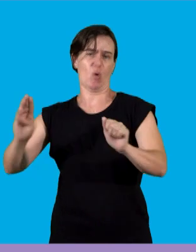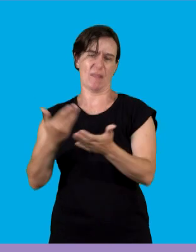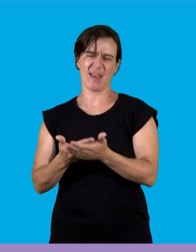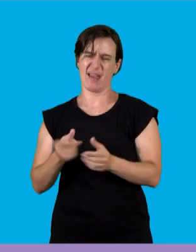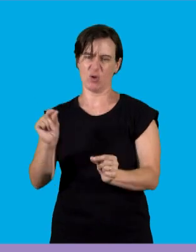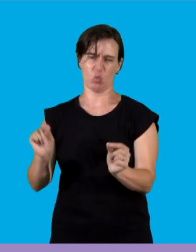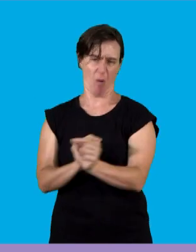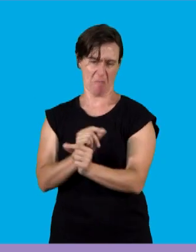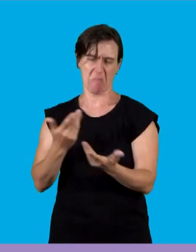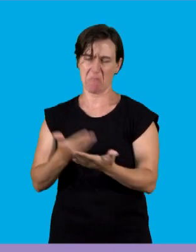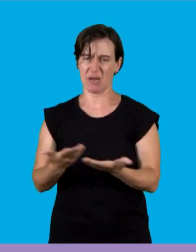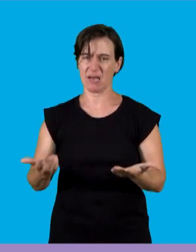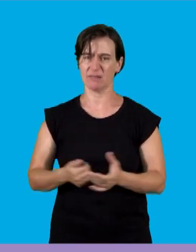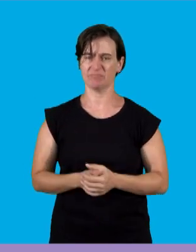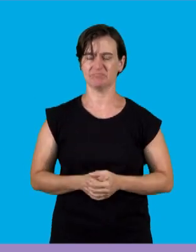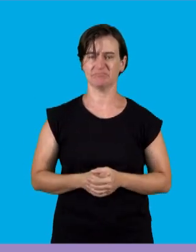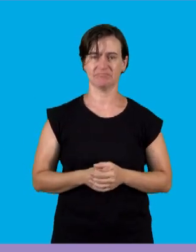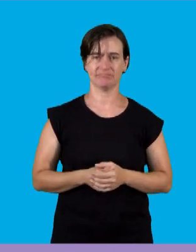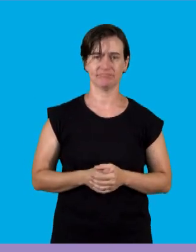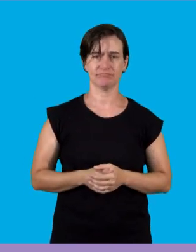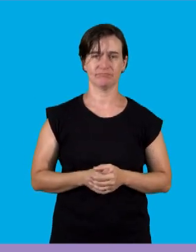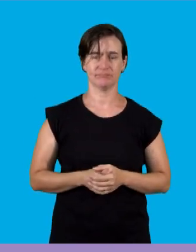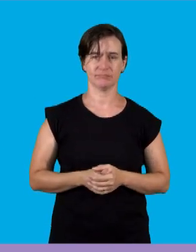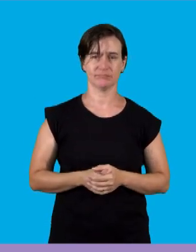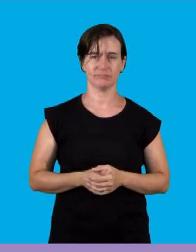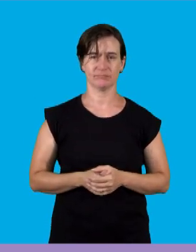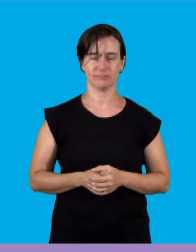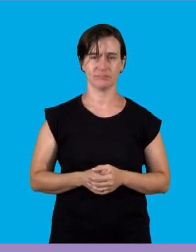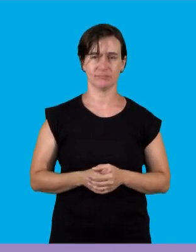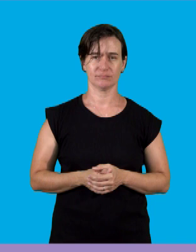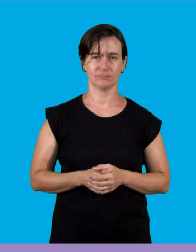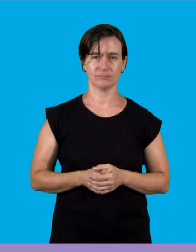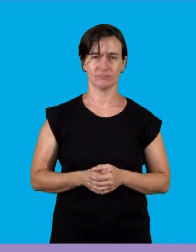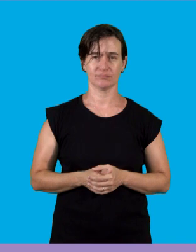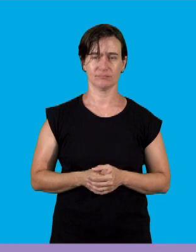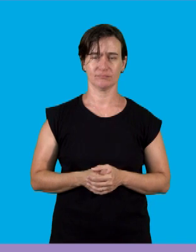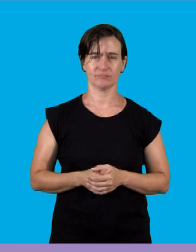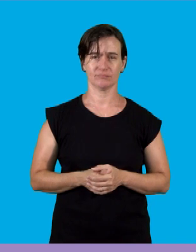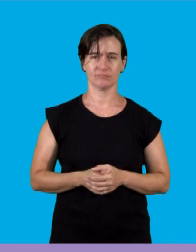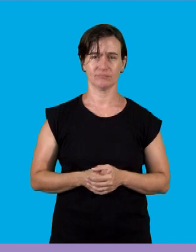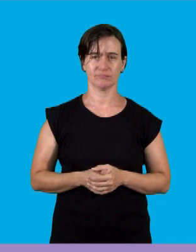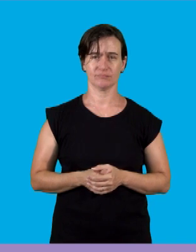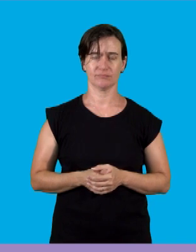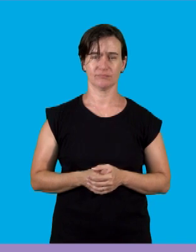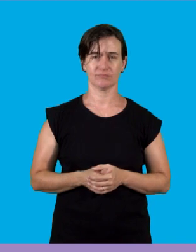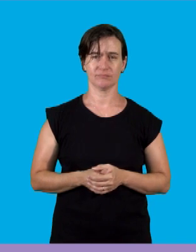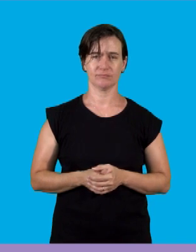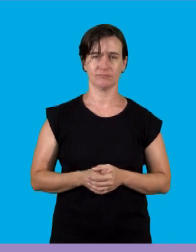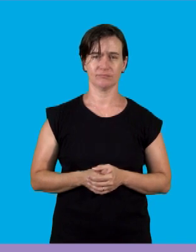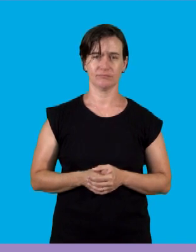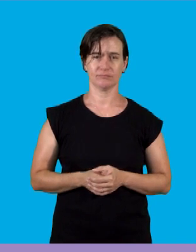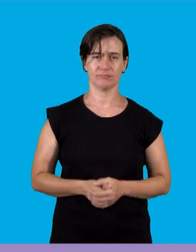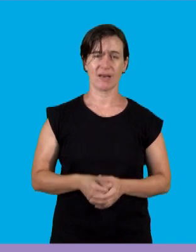to swap the a and the b around because they still maintain the same value. Now when we look at